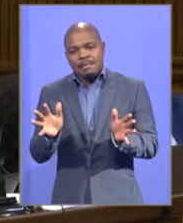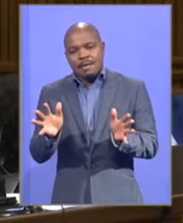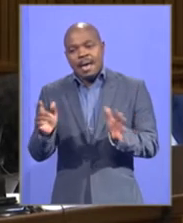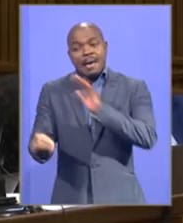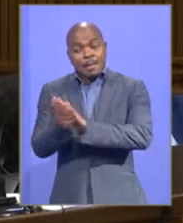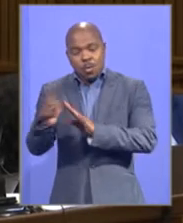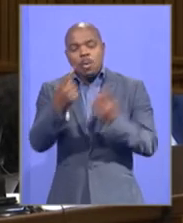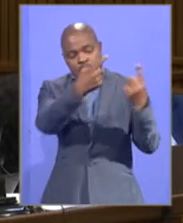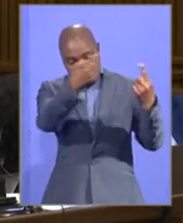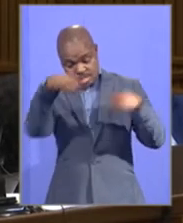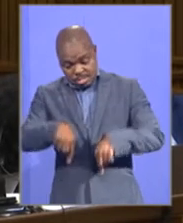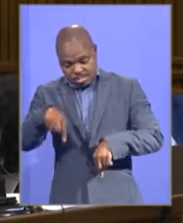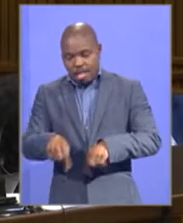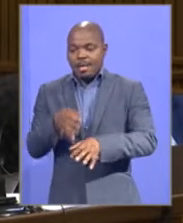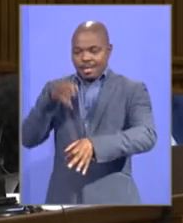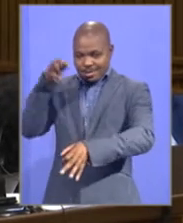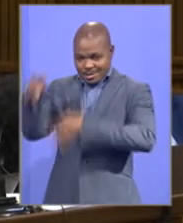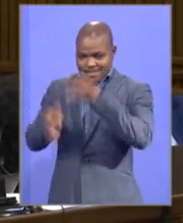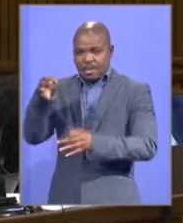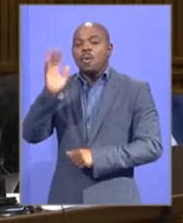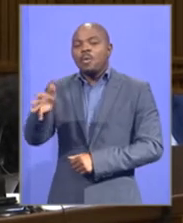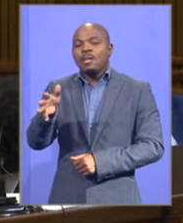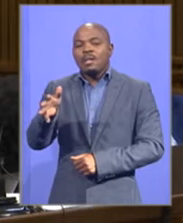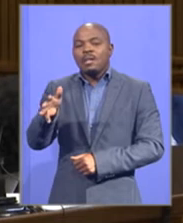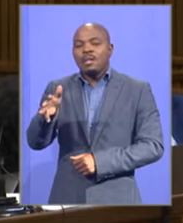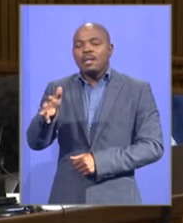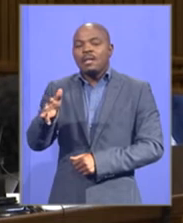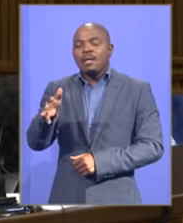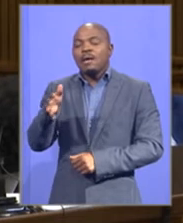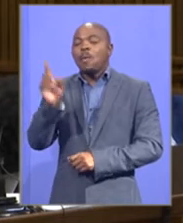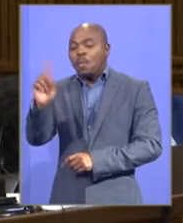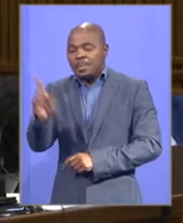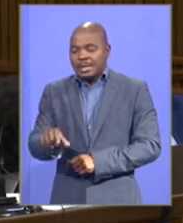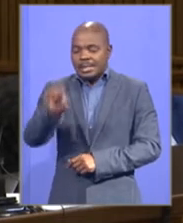will testify that Senzo Robert Meiwa